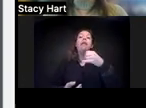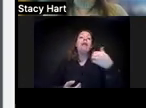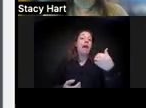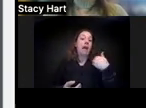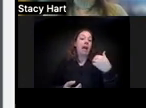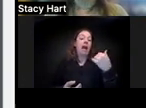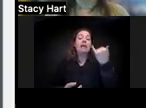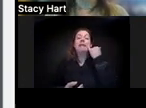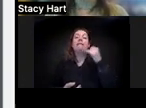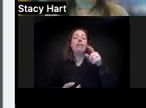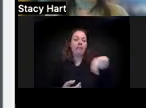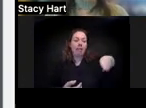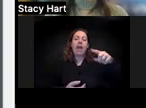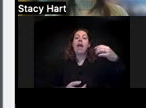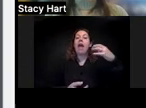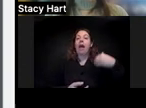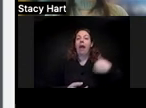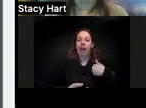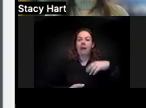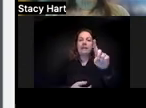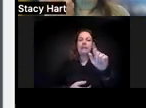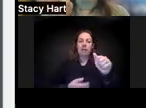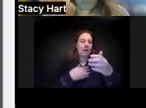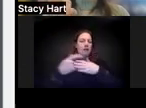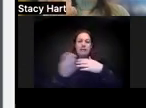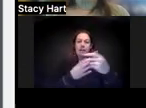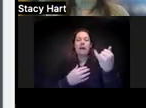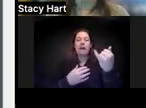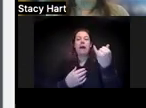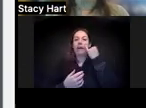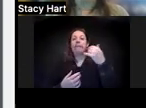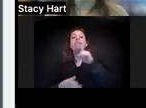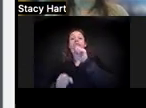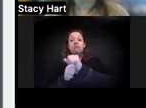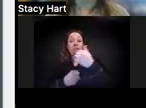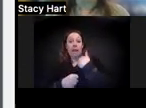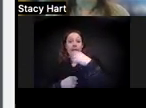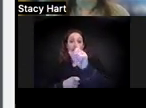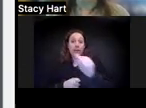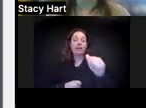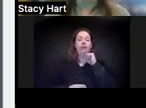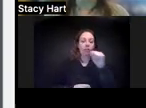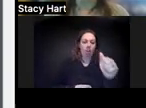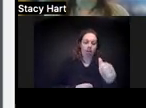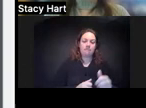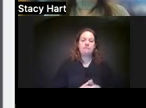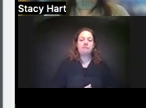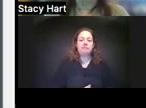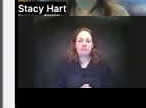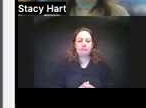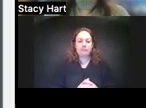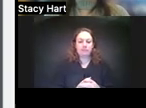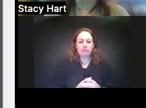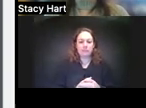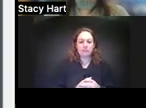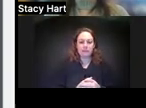discrimination. A person only has to meet one of these three prongs of disability in order to